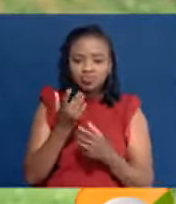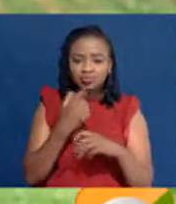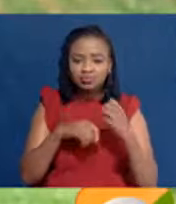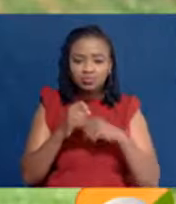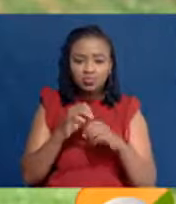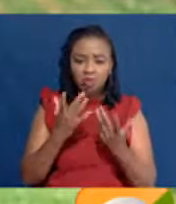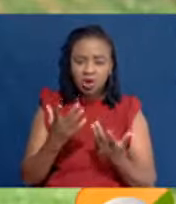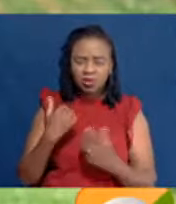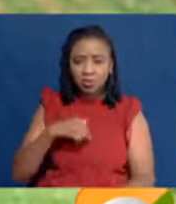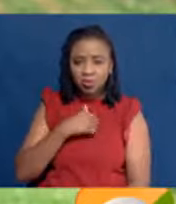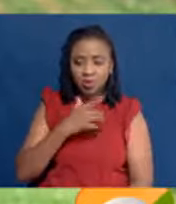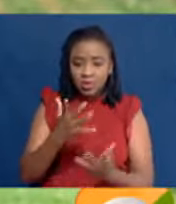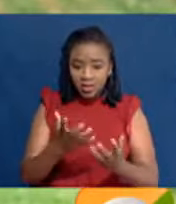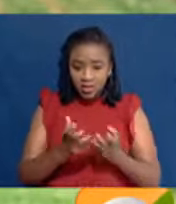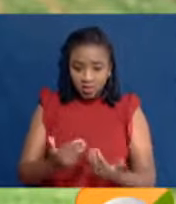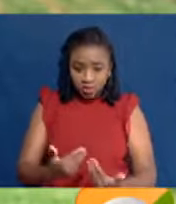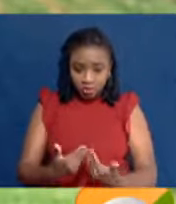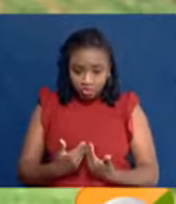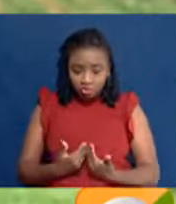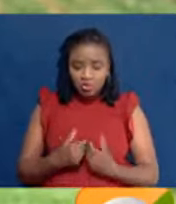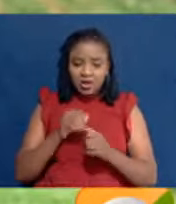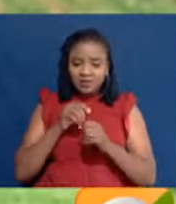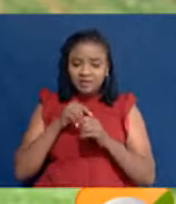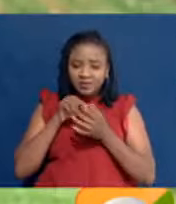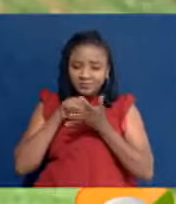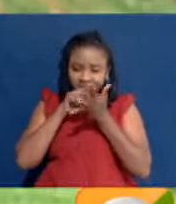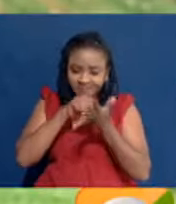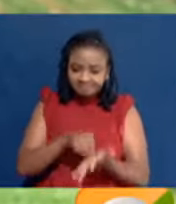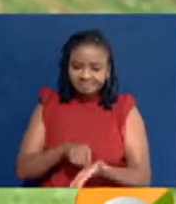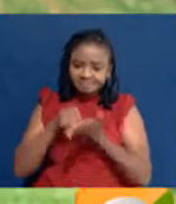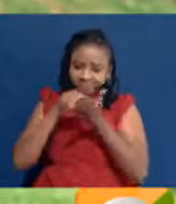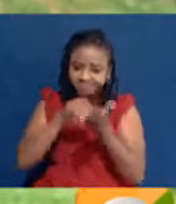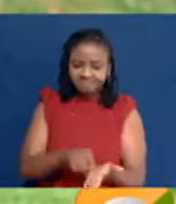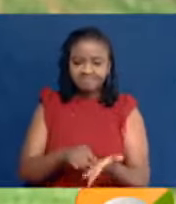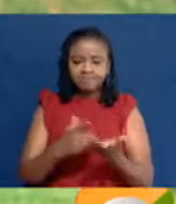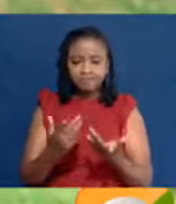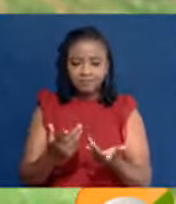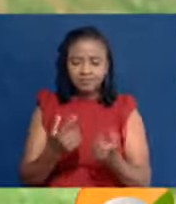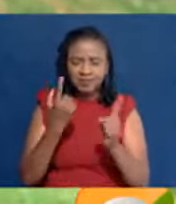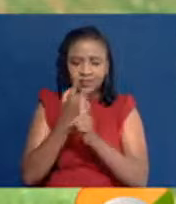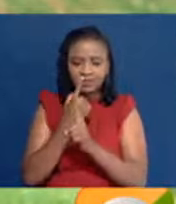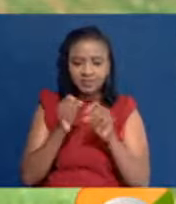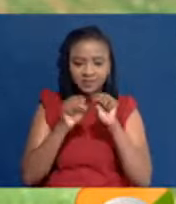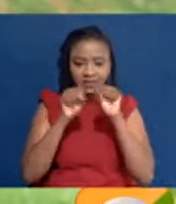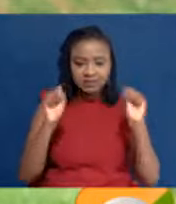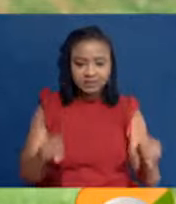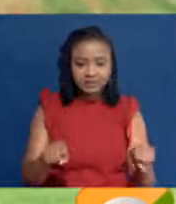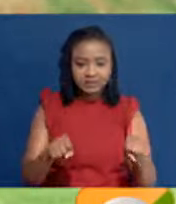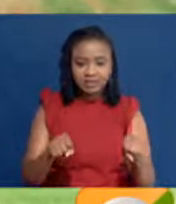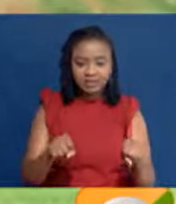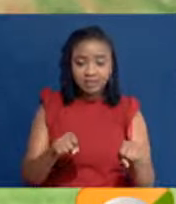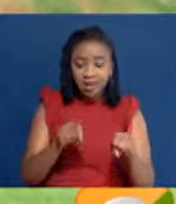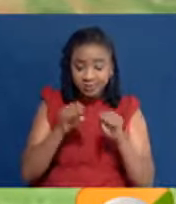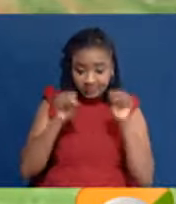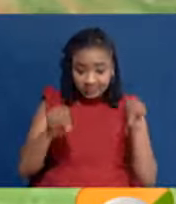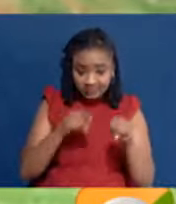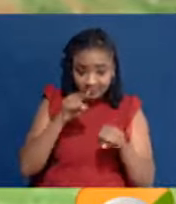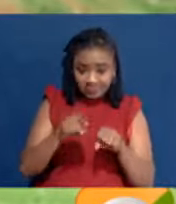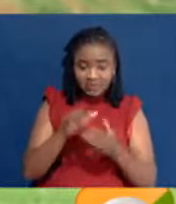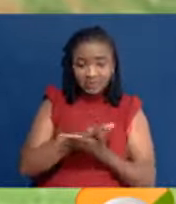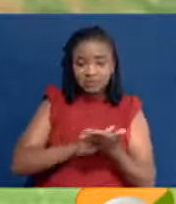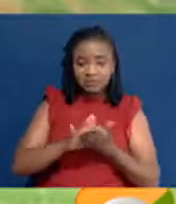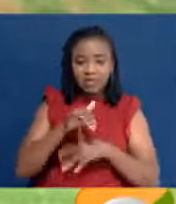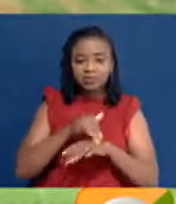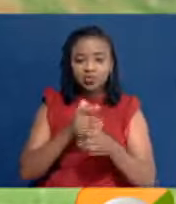a continued pressure from the multilateral system. You know, the multilateral system, Victoria, is based on trust, right? So, and that's